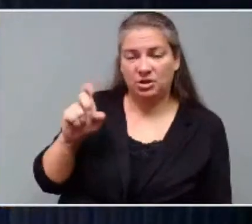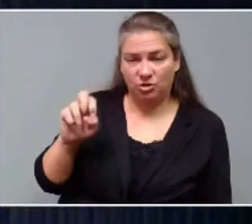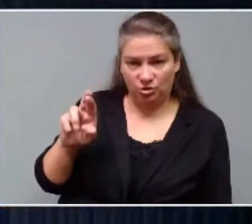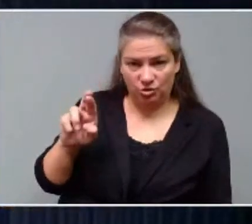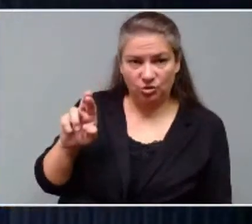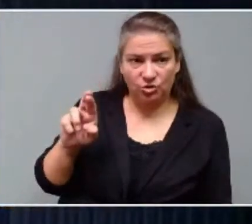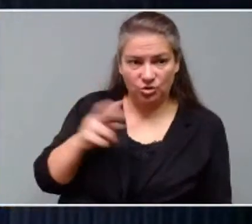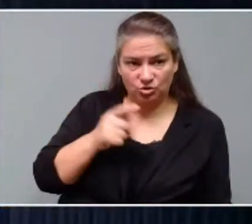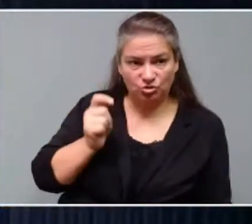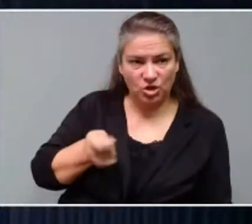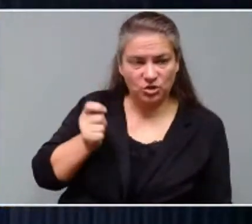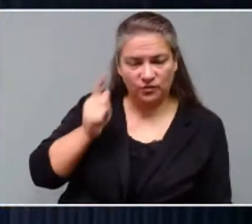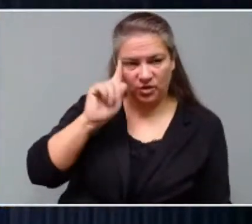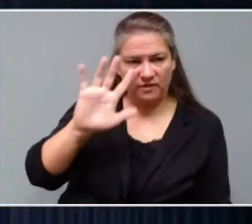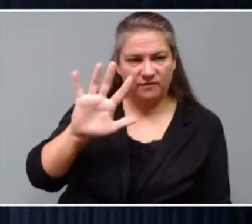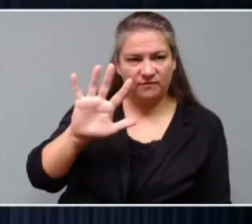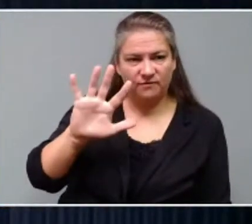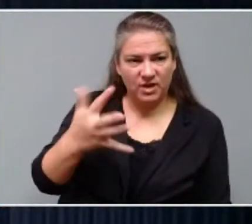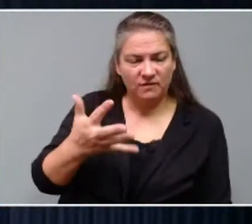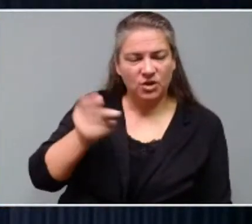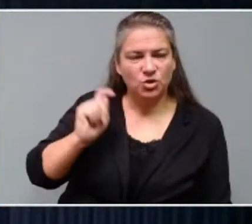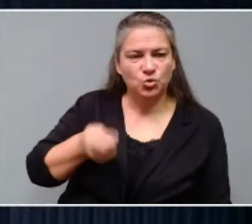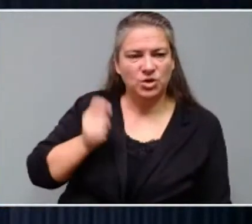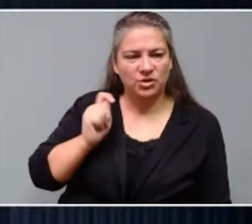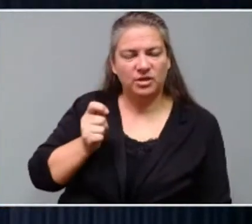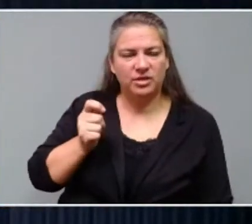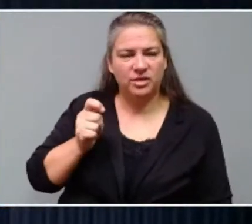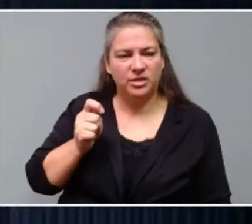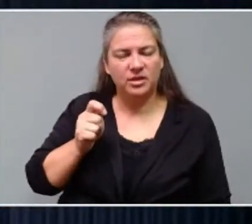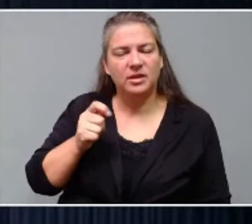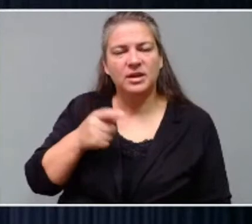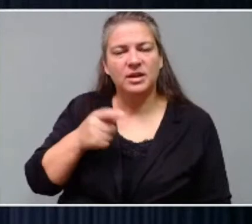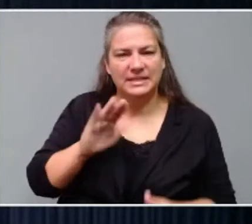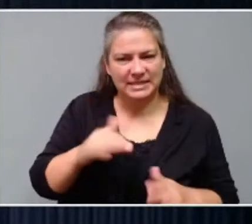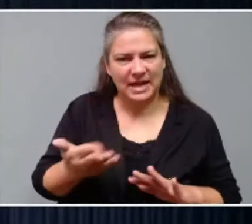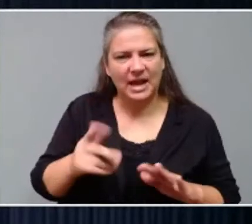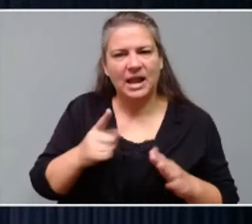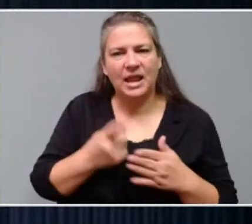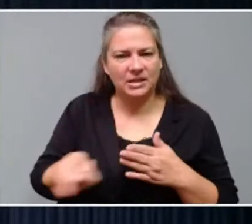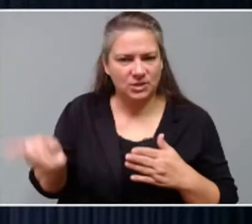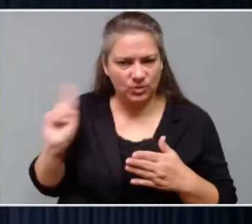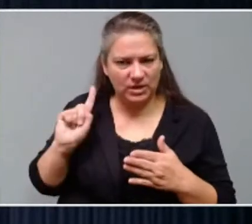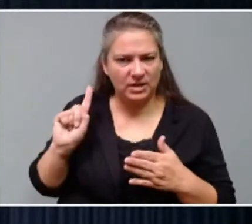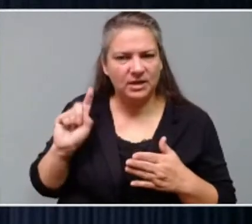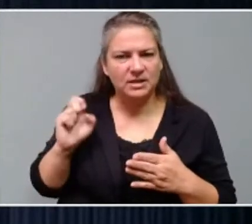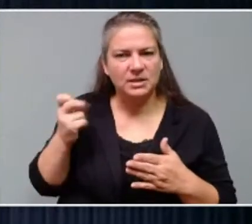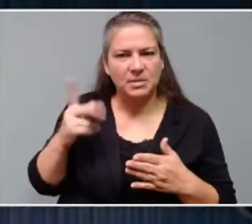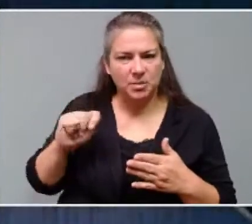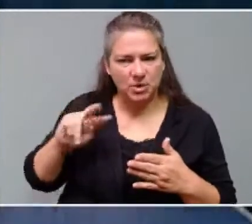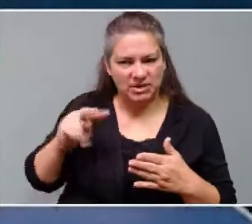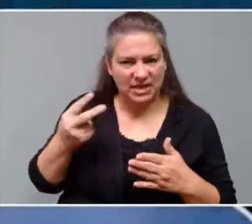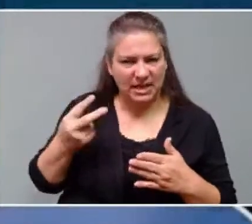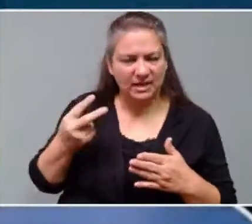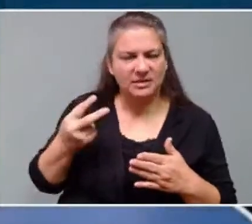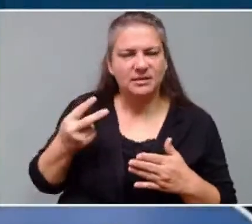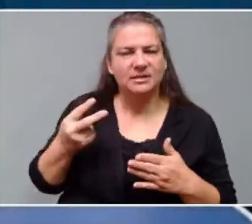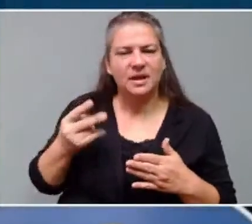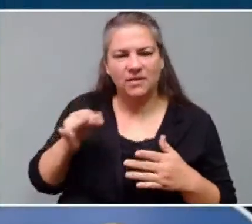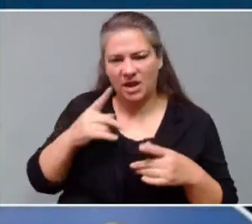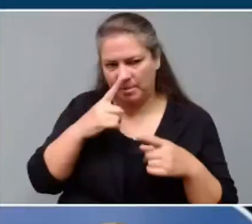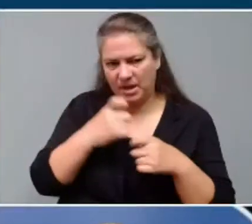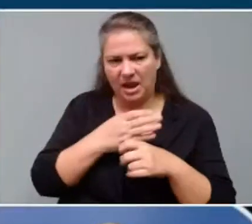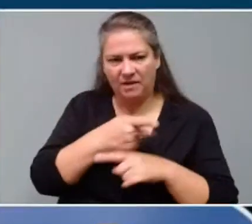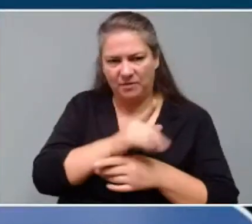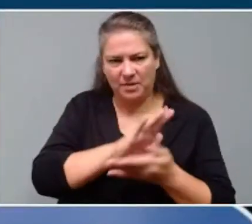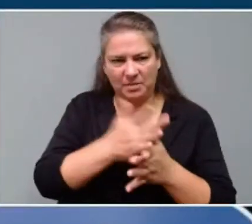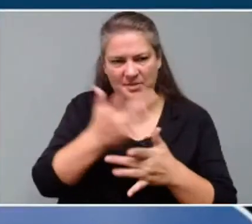for the 5th Judicial Circuit, died last week on September 2nd of complications after becoming ill